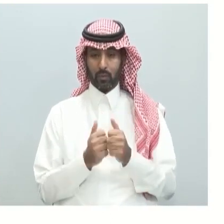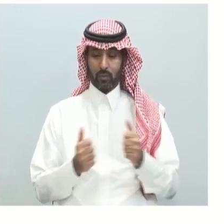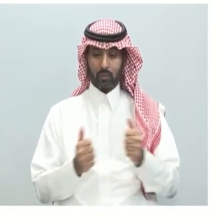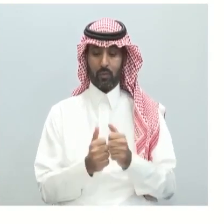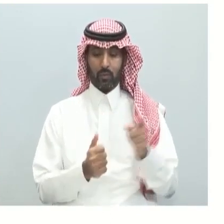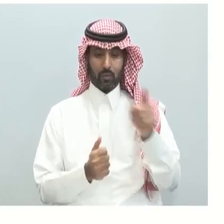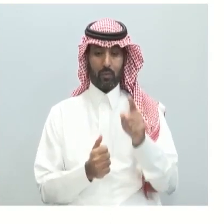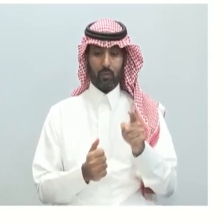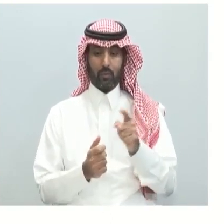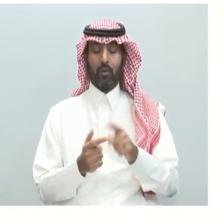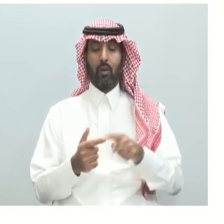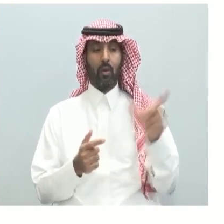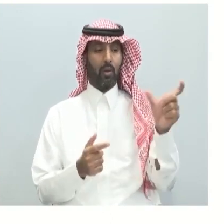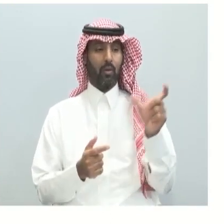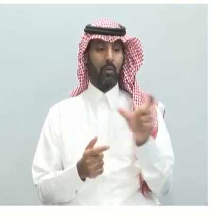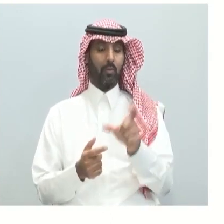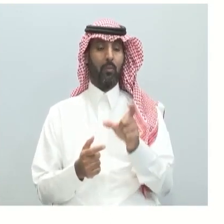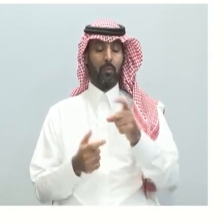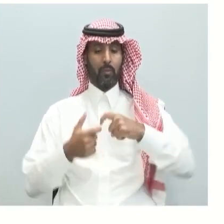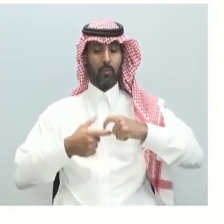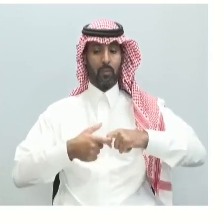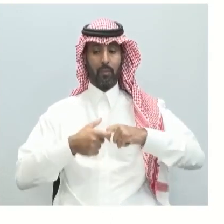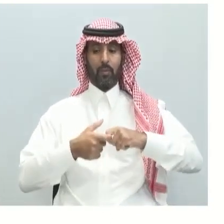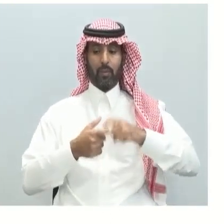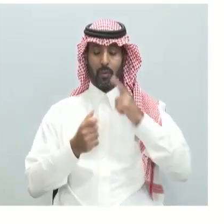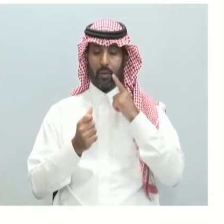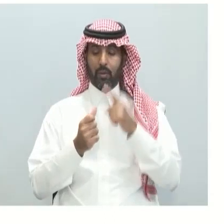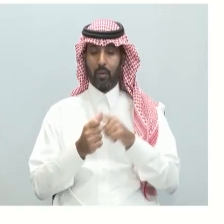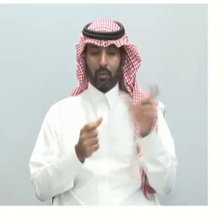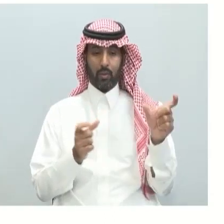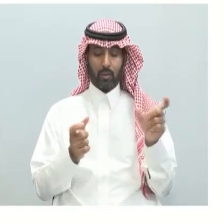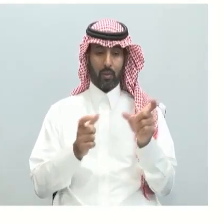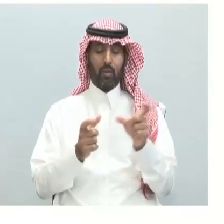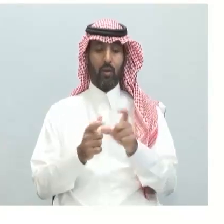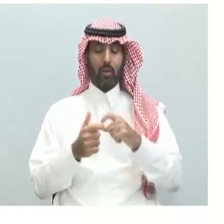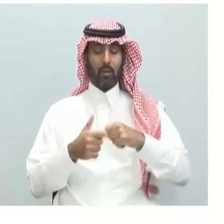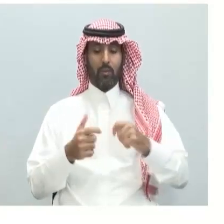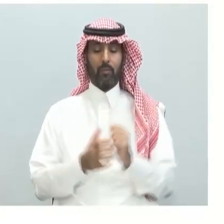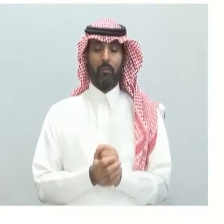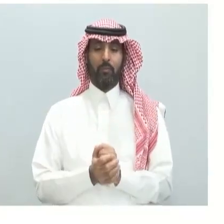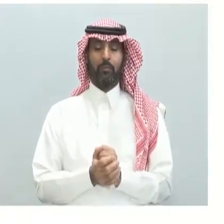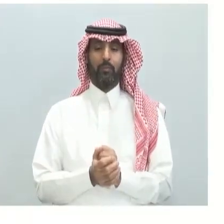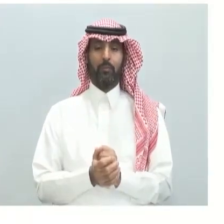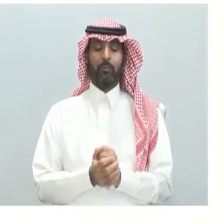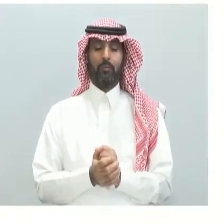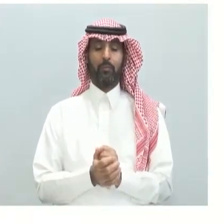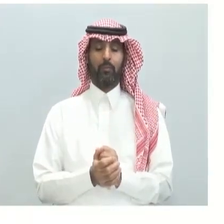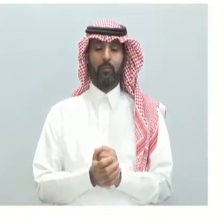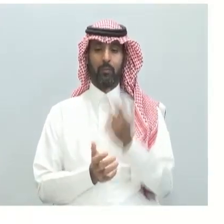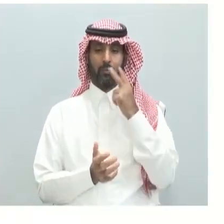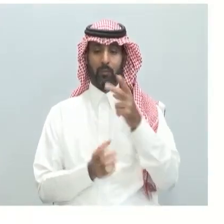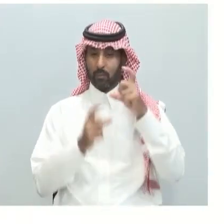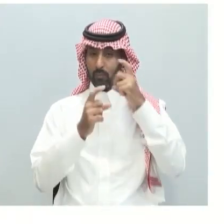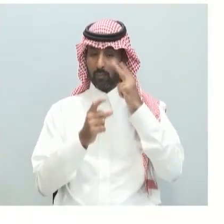conjunctions, linking words, write examples for the combined clauses and sentences. So when you look at